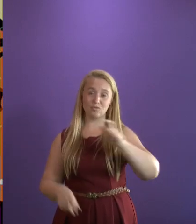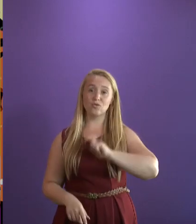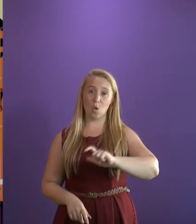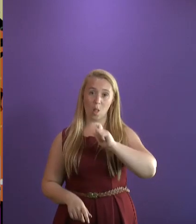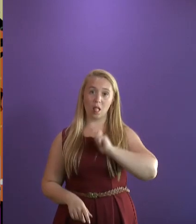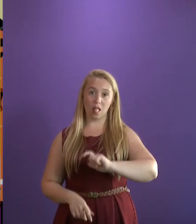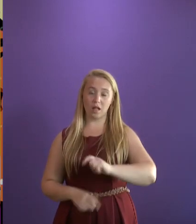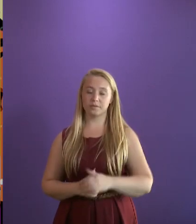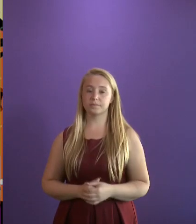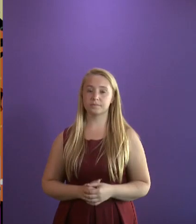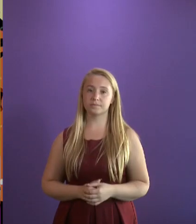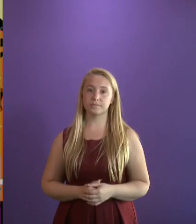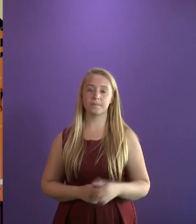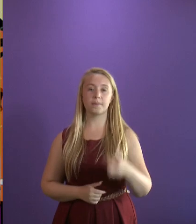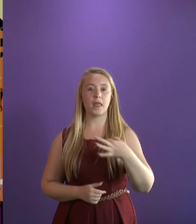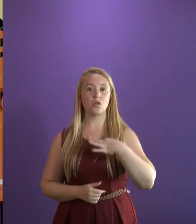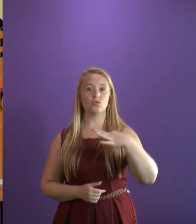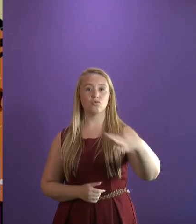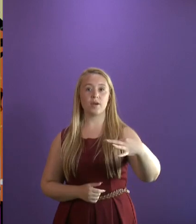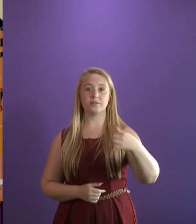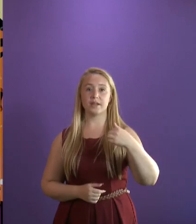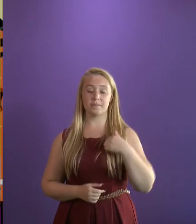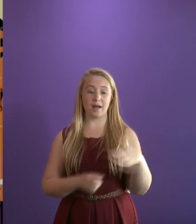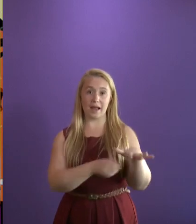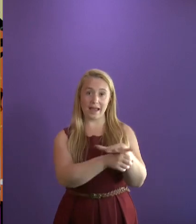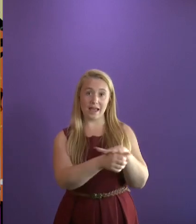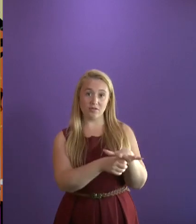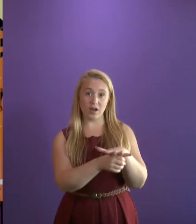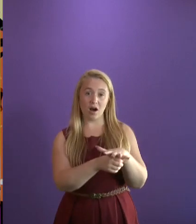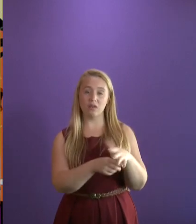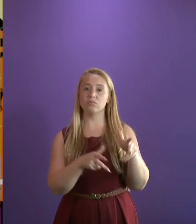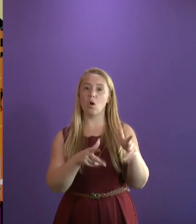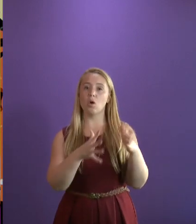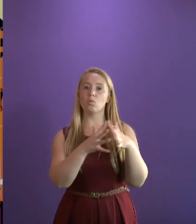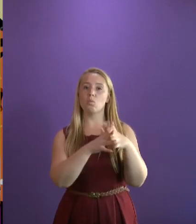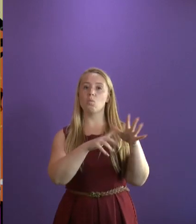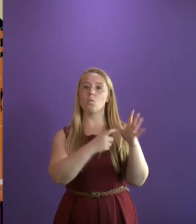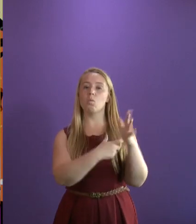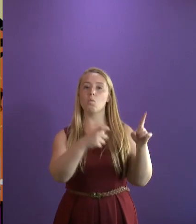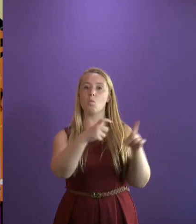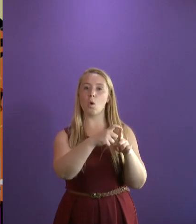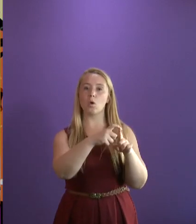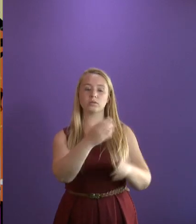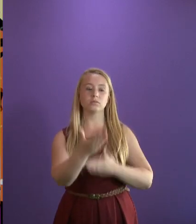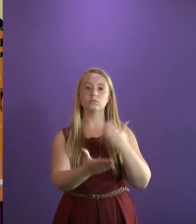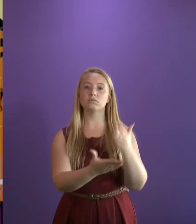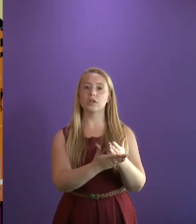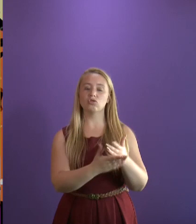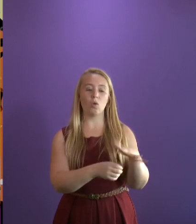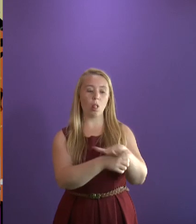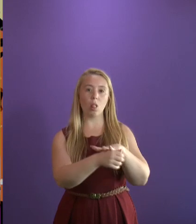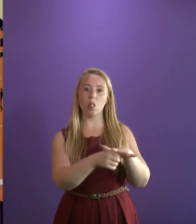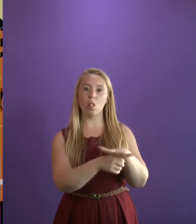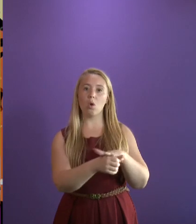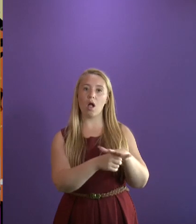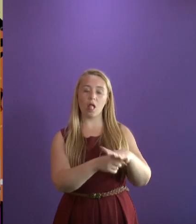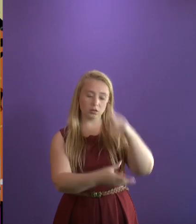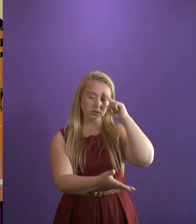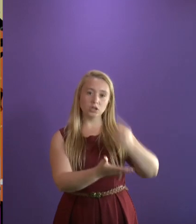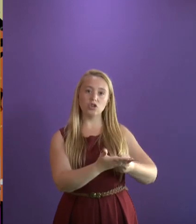on. I obviously represent my ward, my local ward, to ensure that decisions made locally benefit local